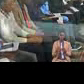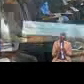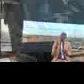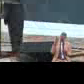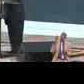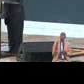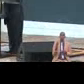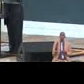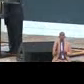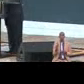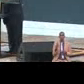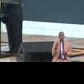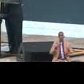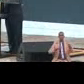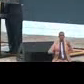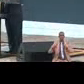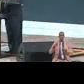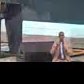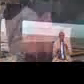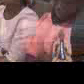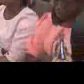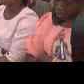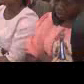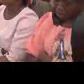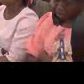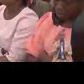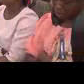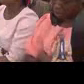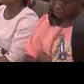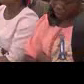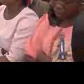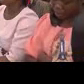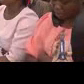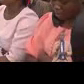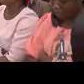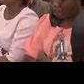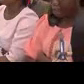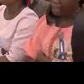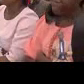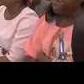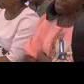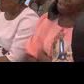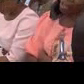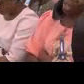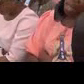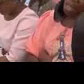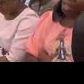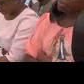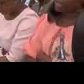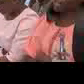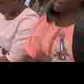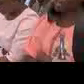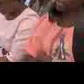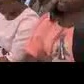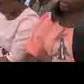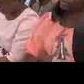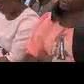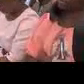righteousness unto God. I'll be an instrument of righteousness. You will be an instrument